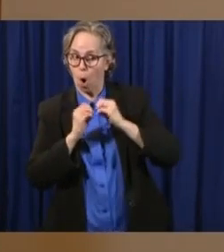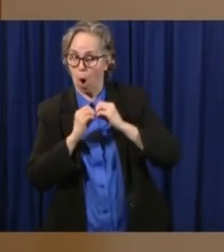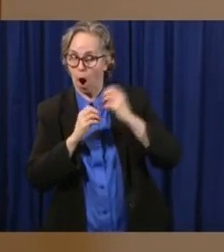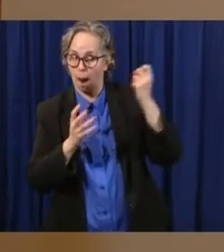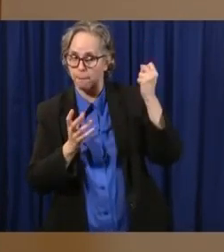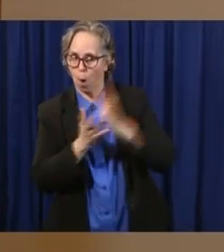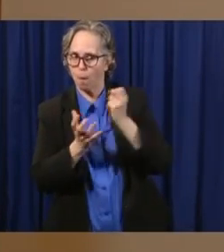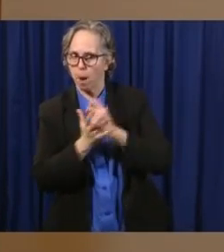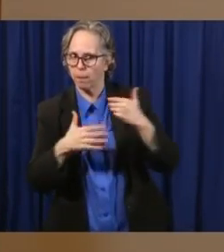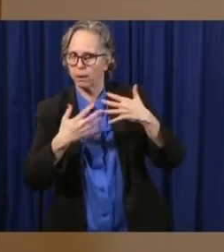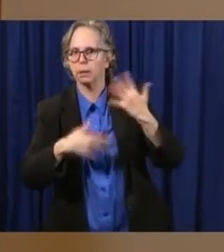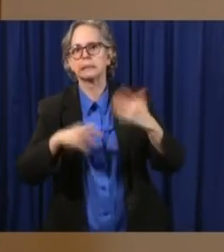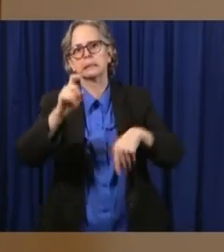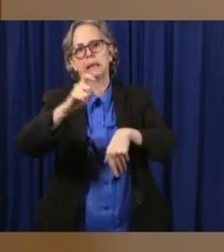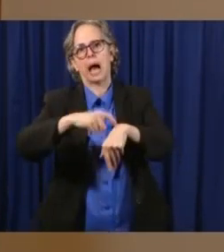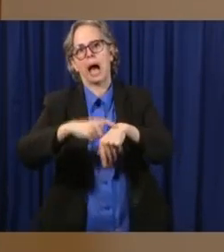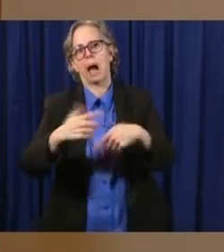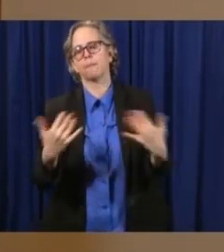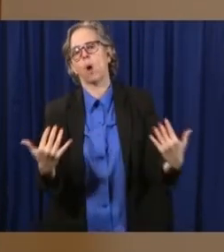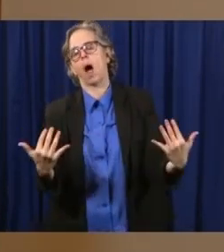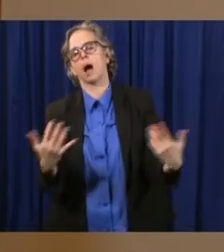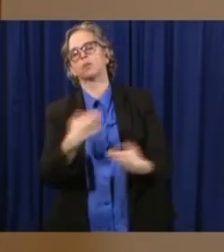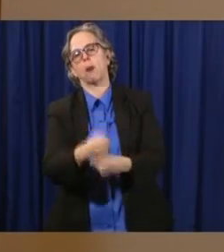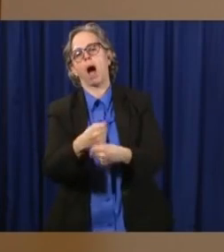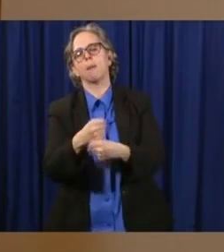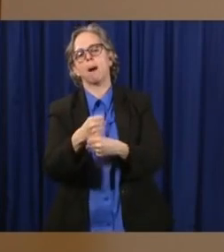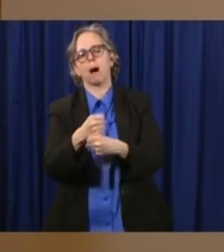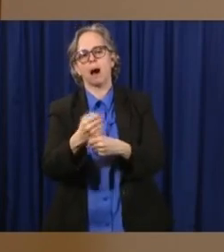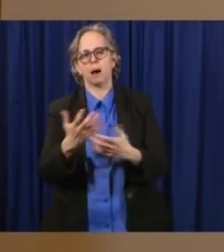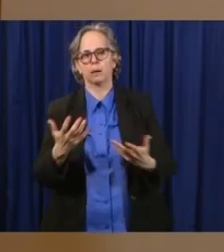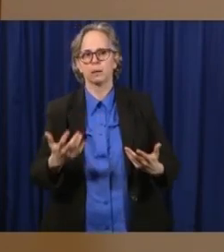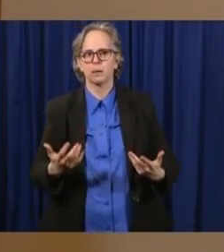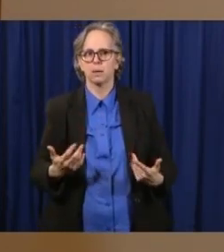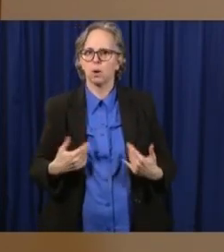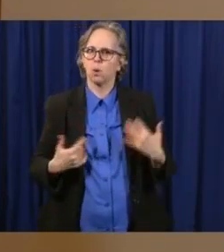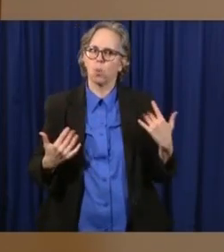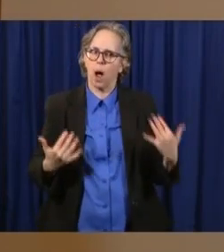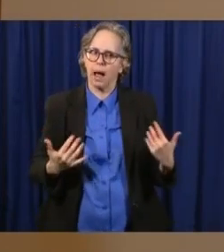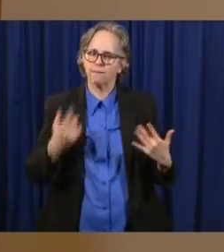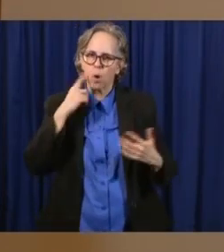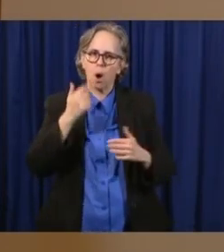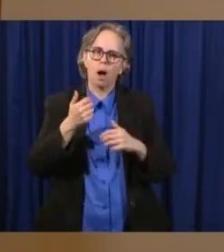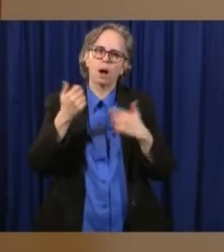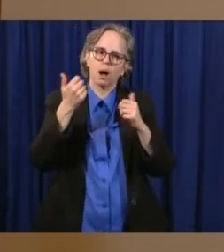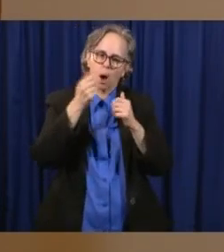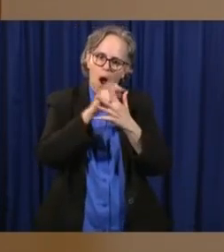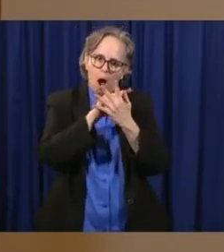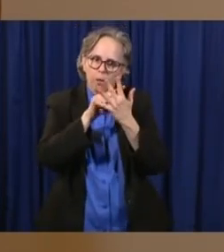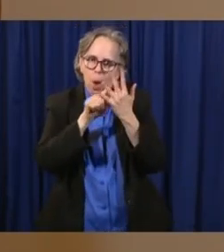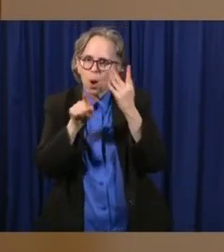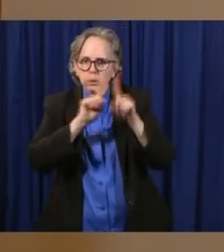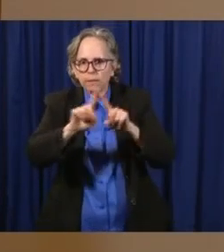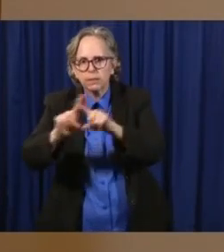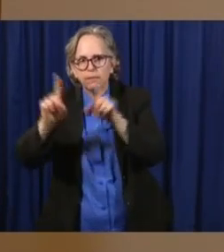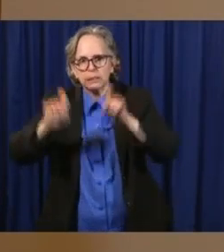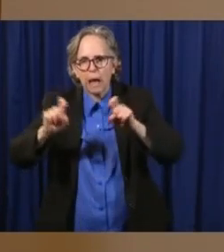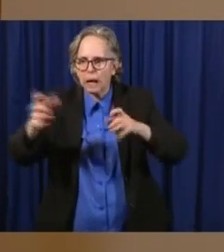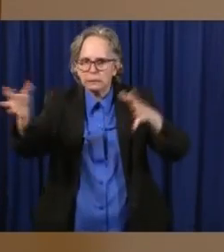to get into production and ramp up. We are in line on every one of these queues to get whatever we